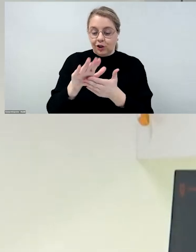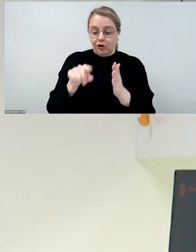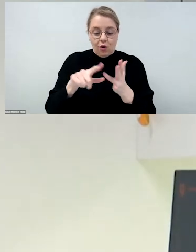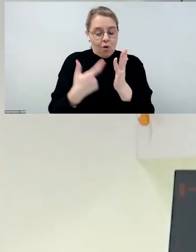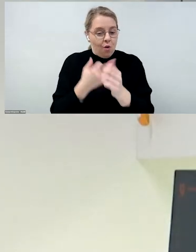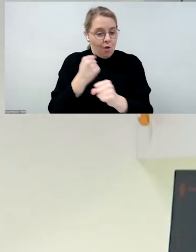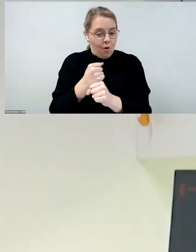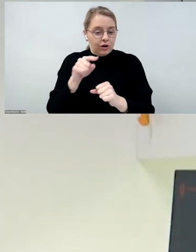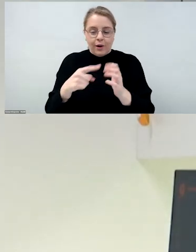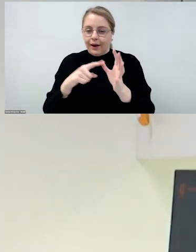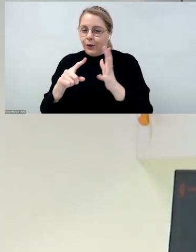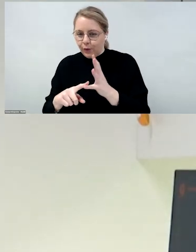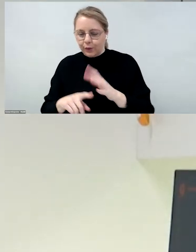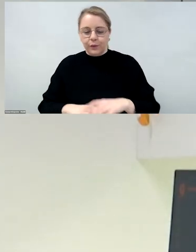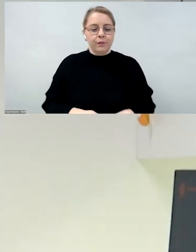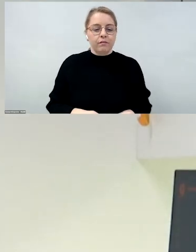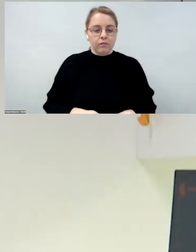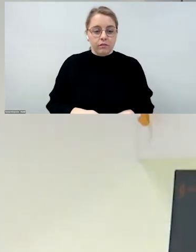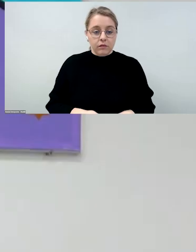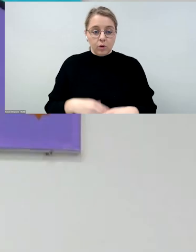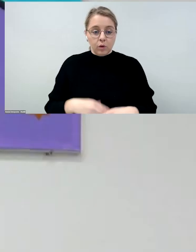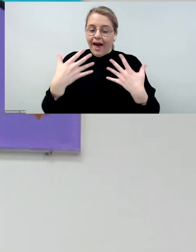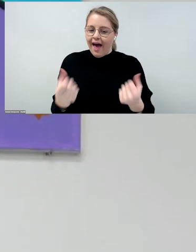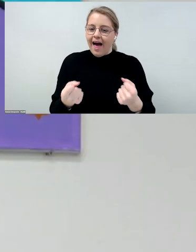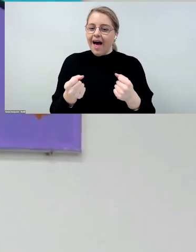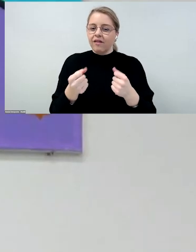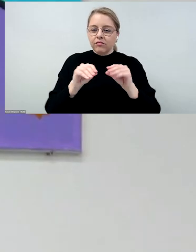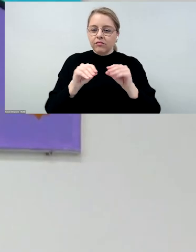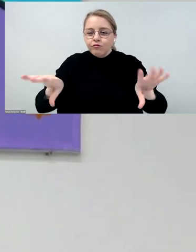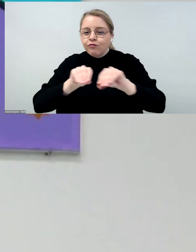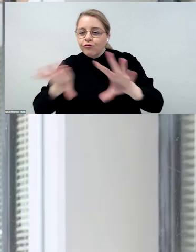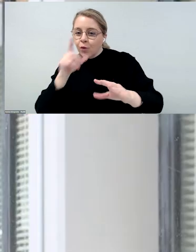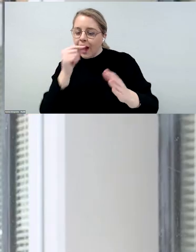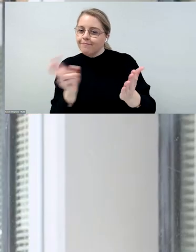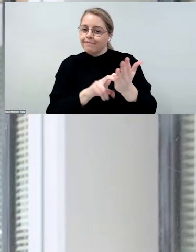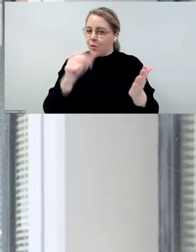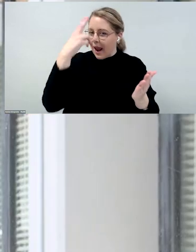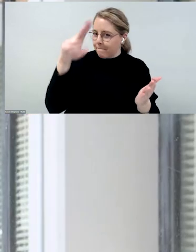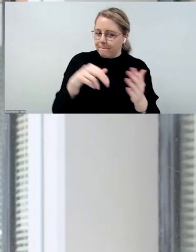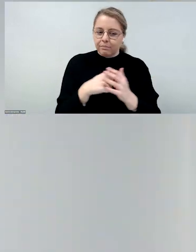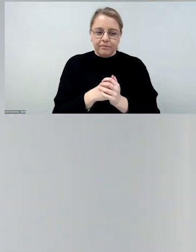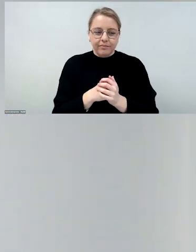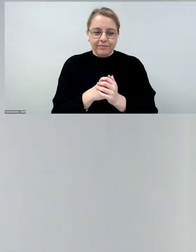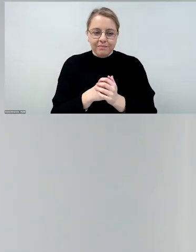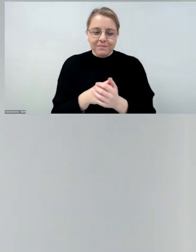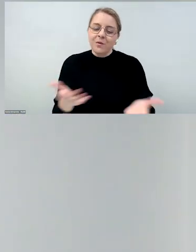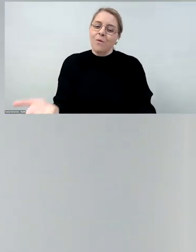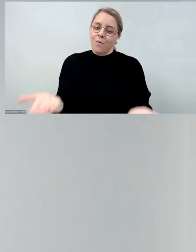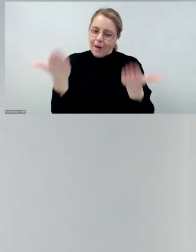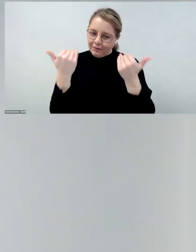nceidh.org.au and sign up for our news. Welcome to the centre. Welcome to the centre.